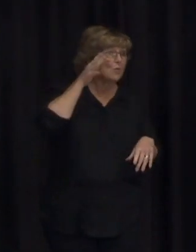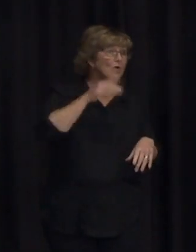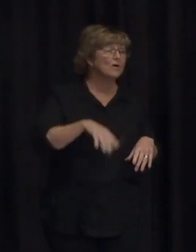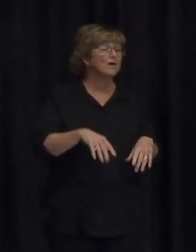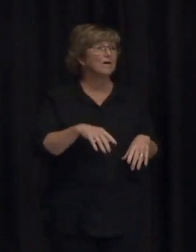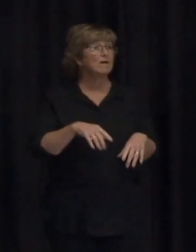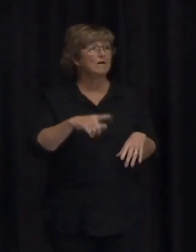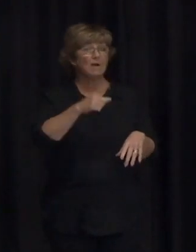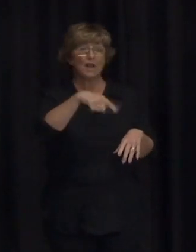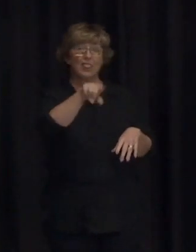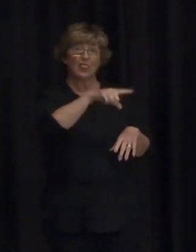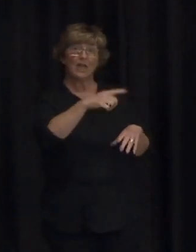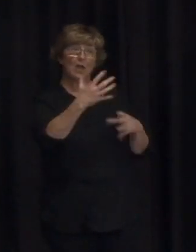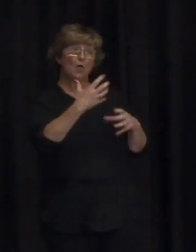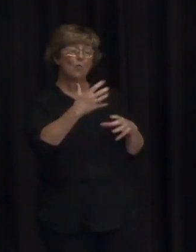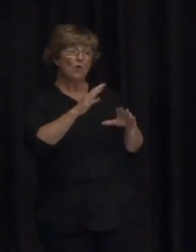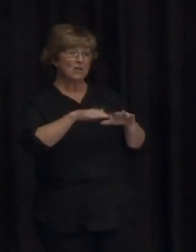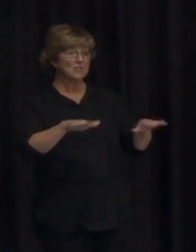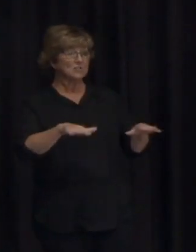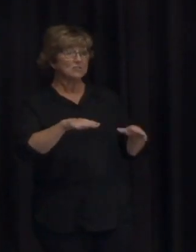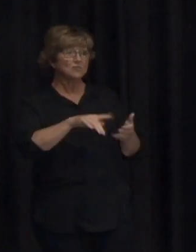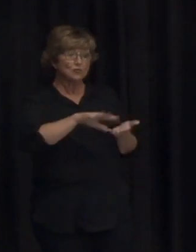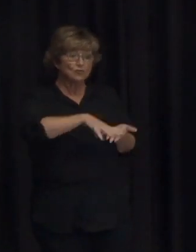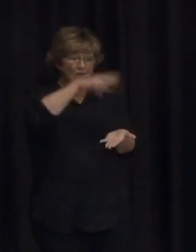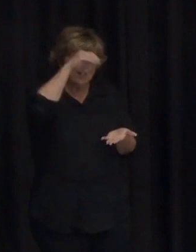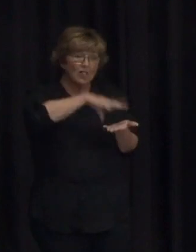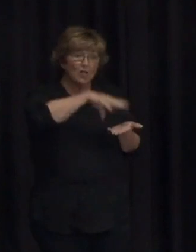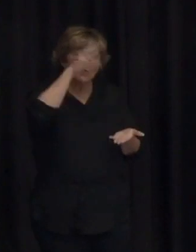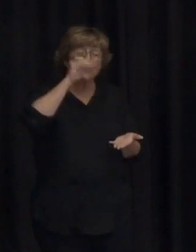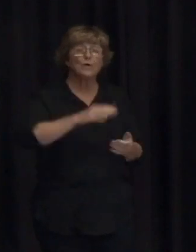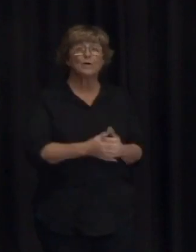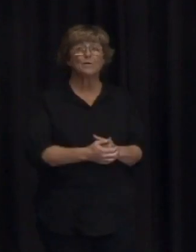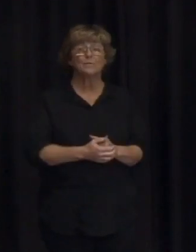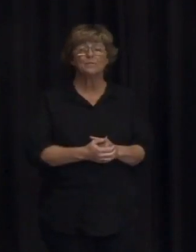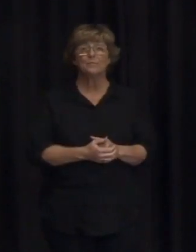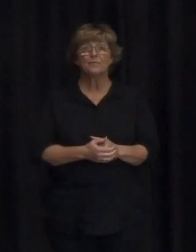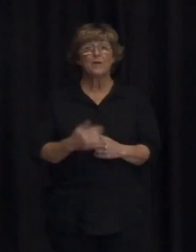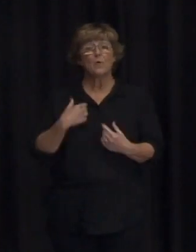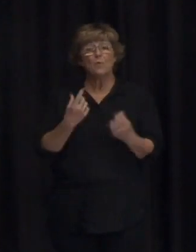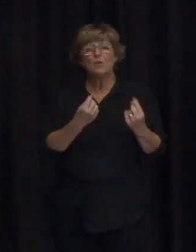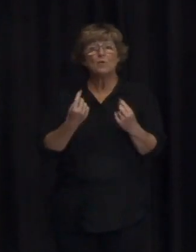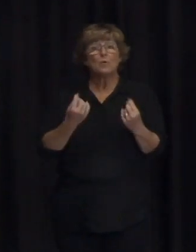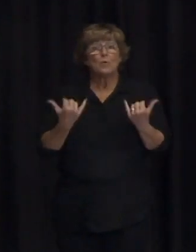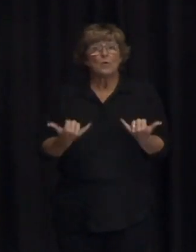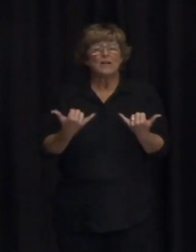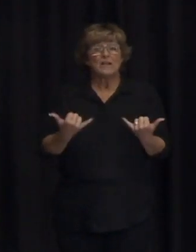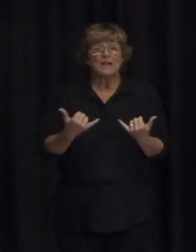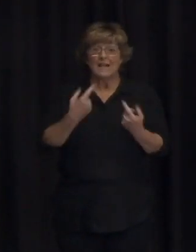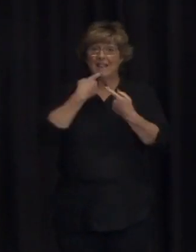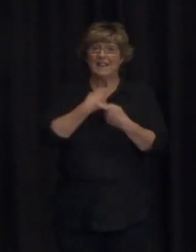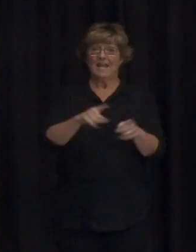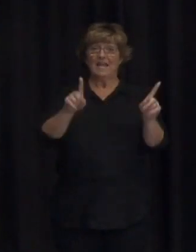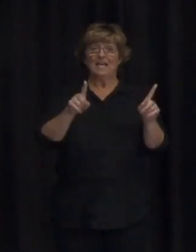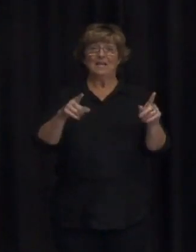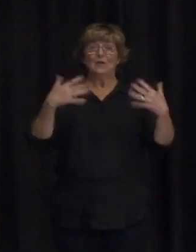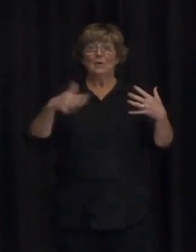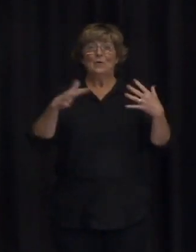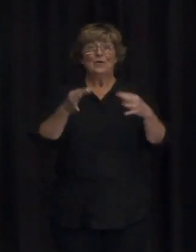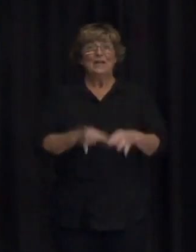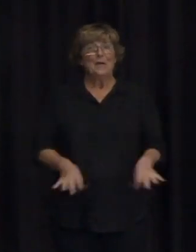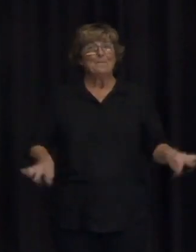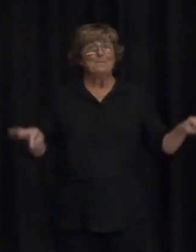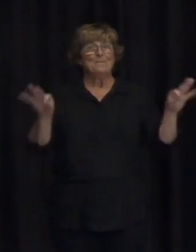they want to be sure kids get educated. And that's why this, what we're doing here today and what we're announcing here today, is so very